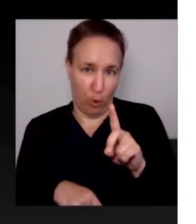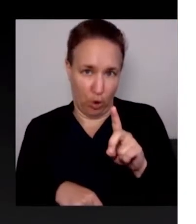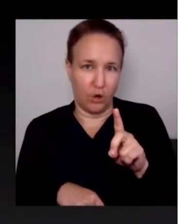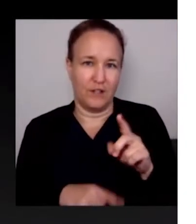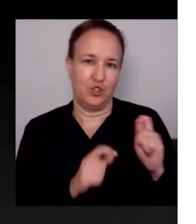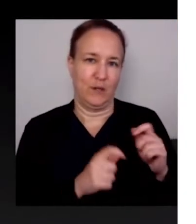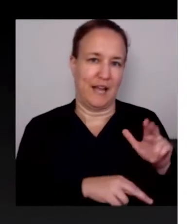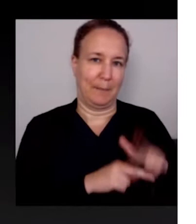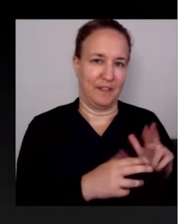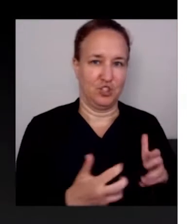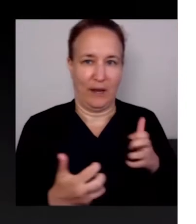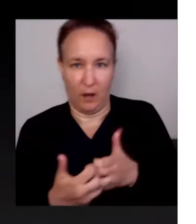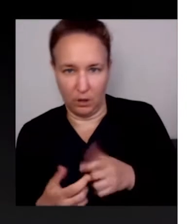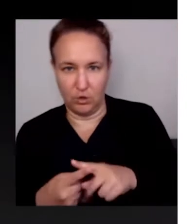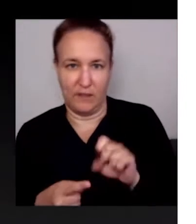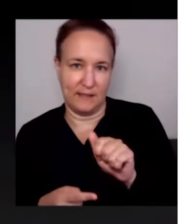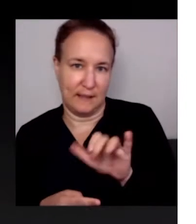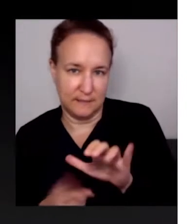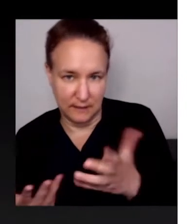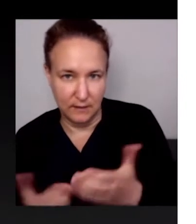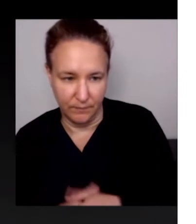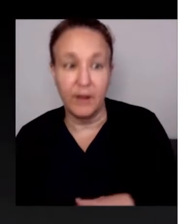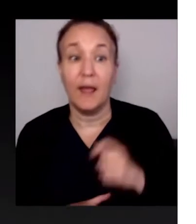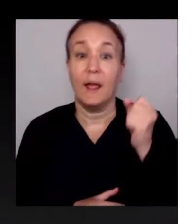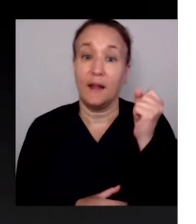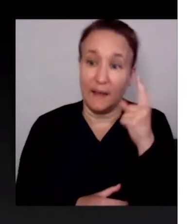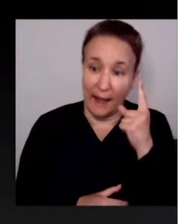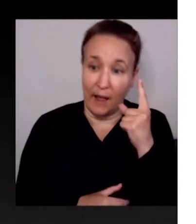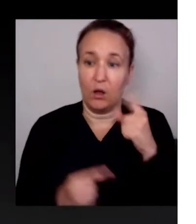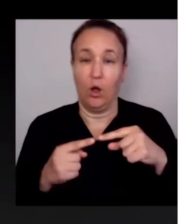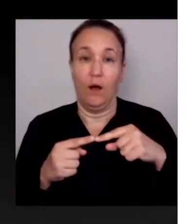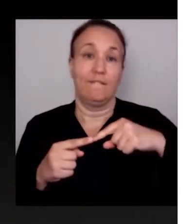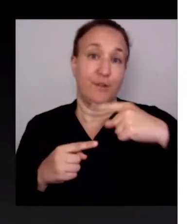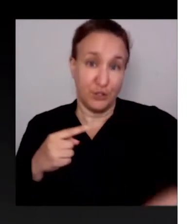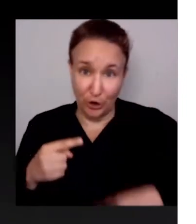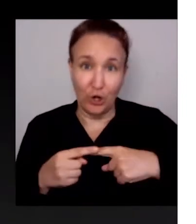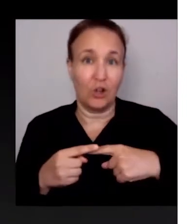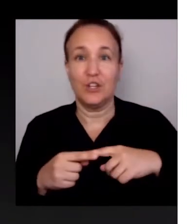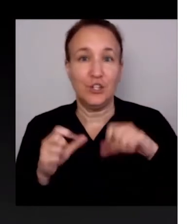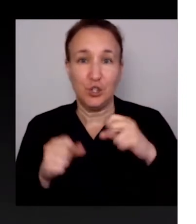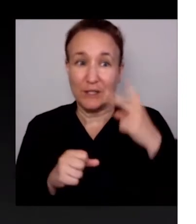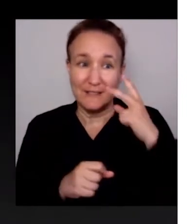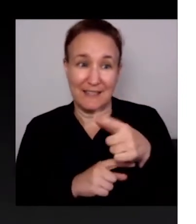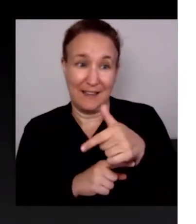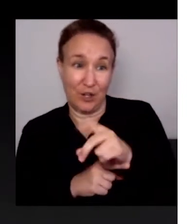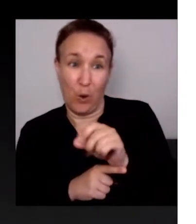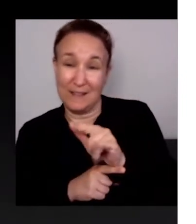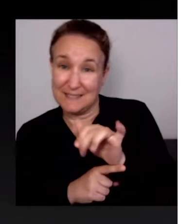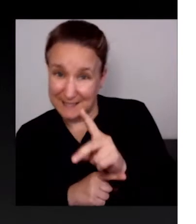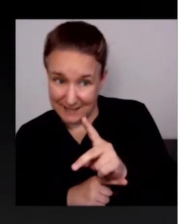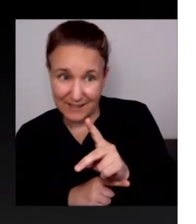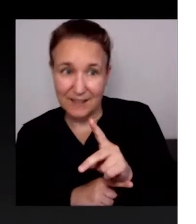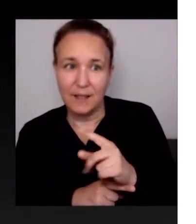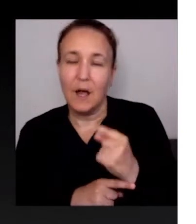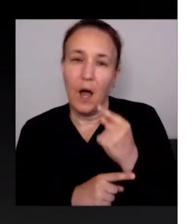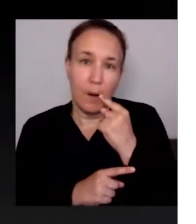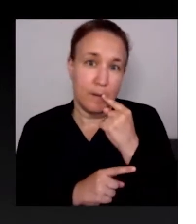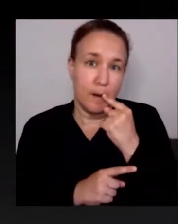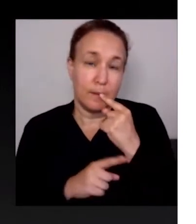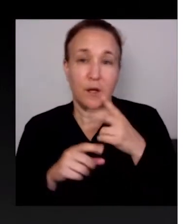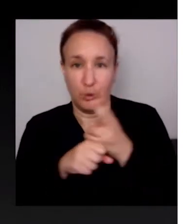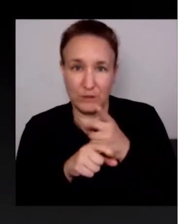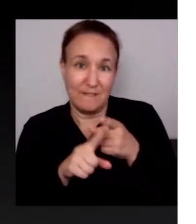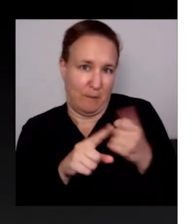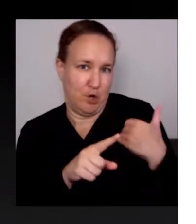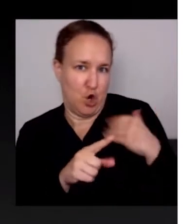Now, full circle, you can see the Quad Stick was the sip and puff from that earlier image. And